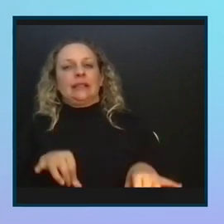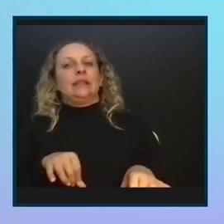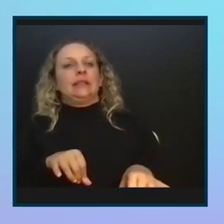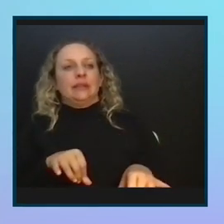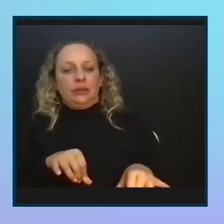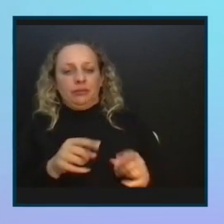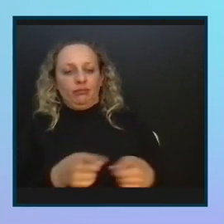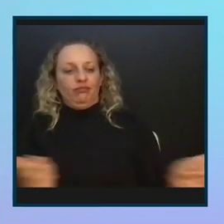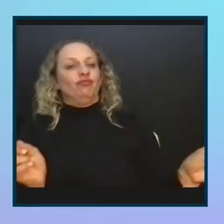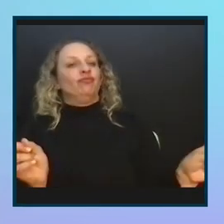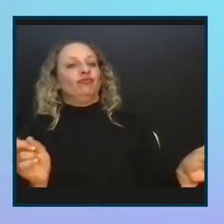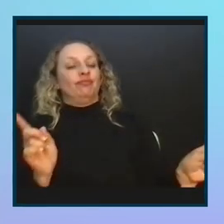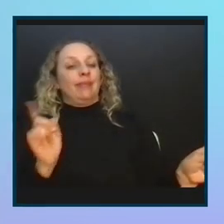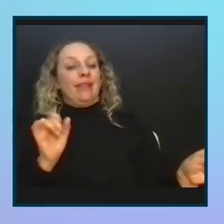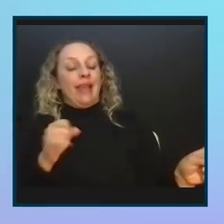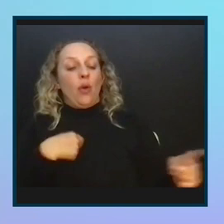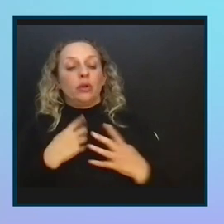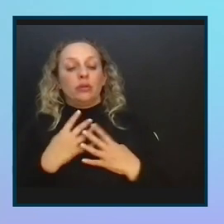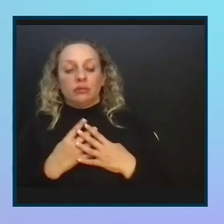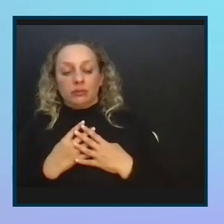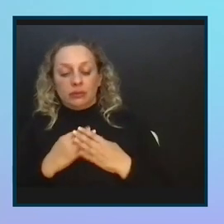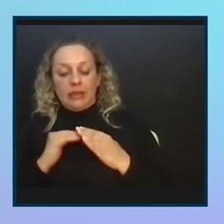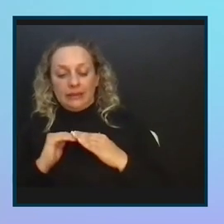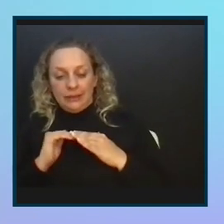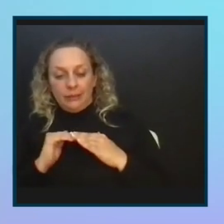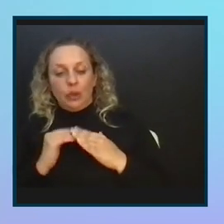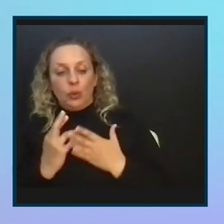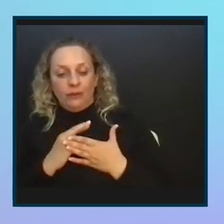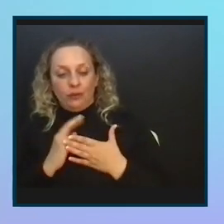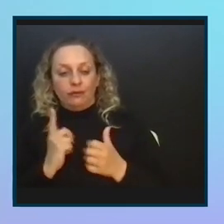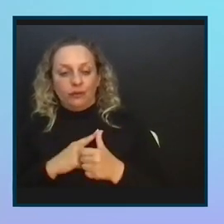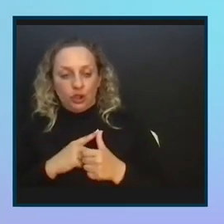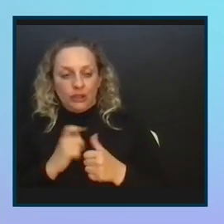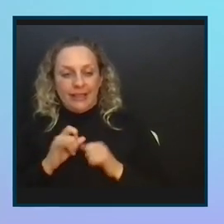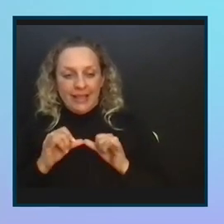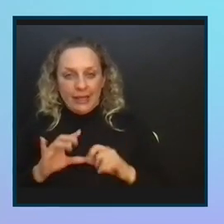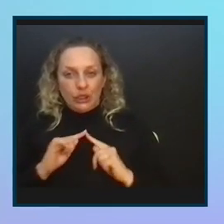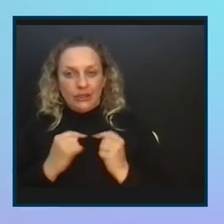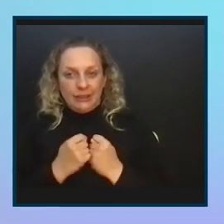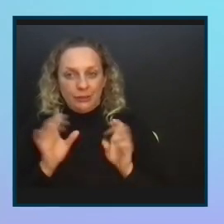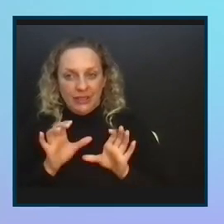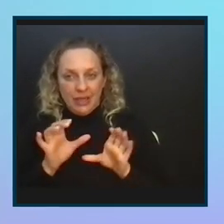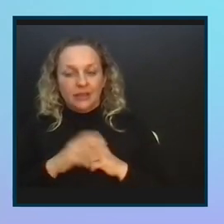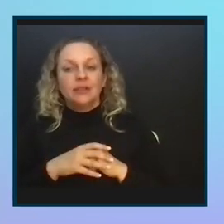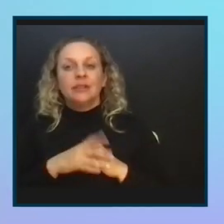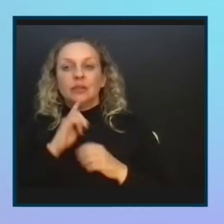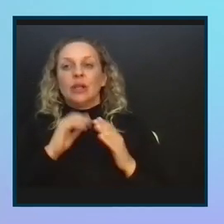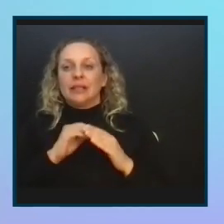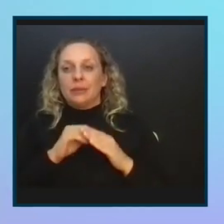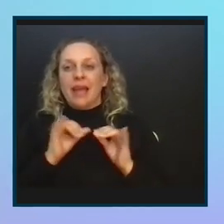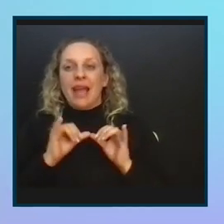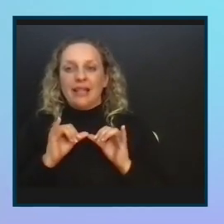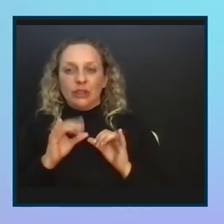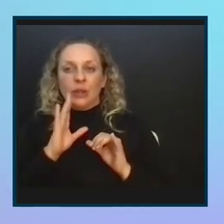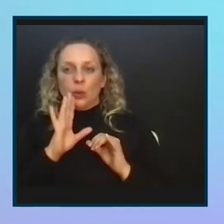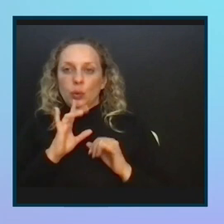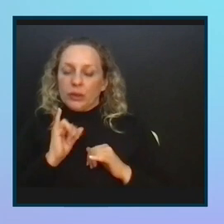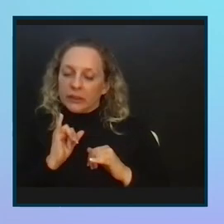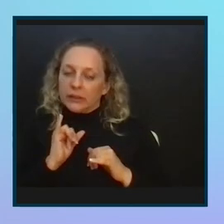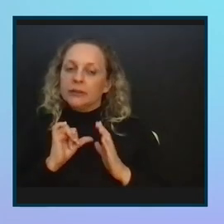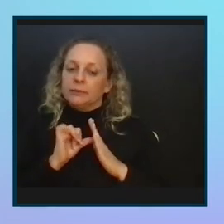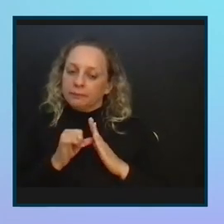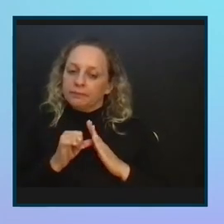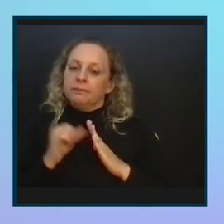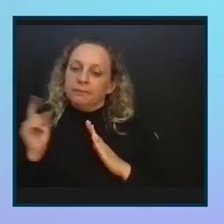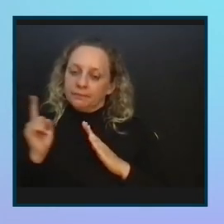go through the formal accessibility reviews that the engineering team does. So the accessibility engineers are really the